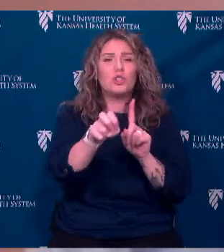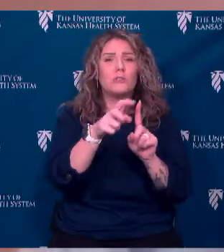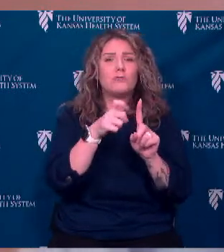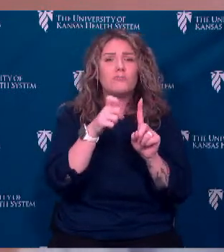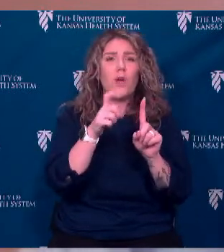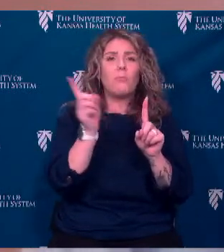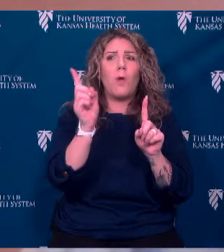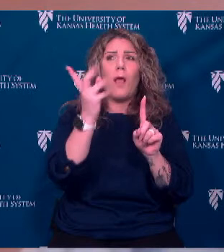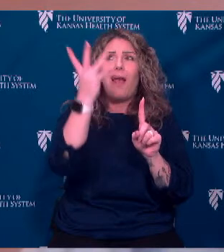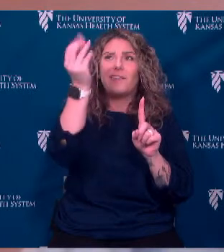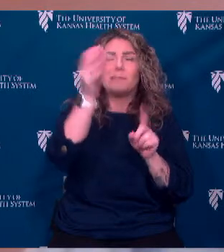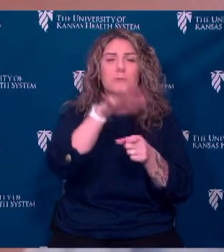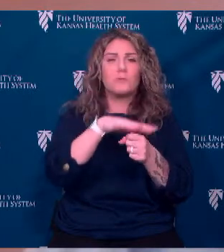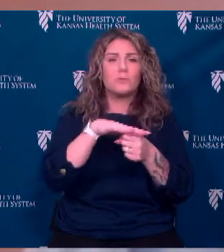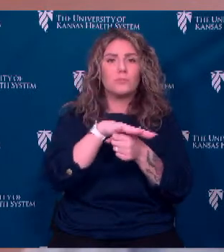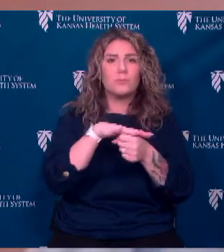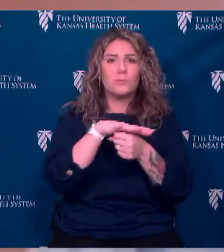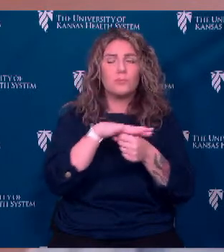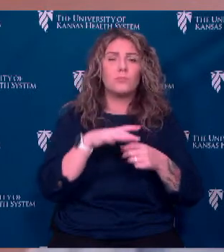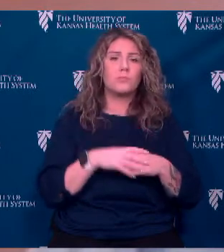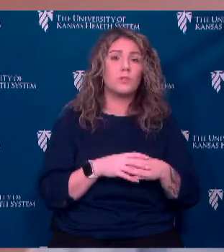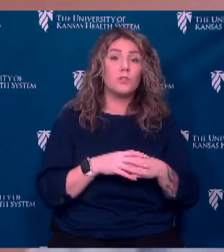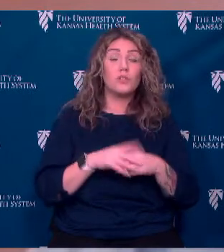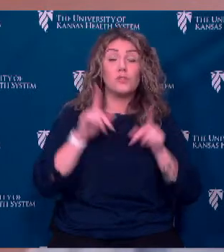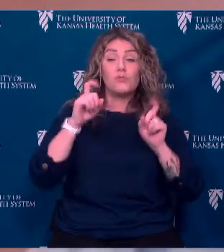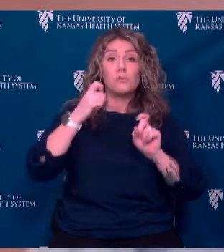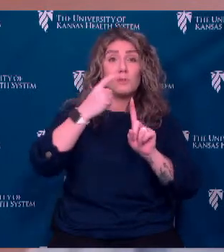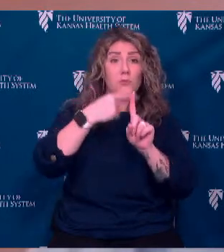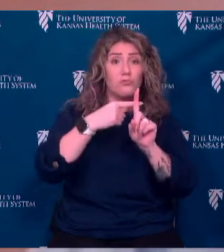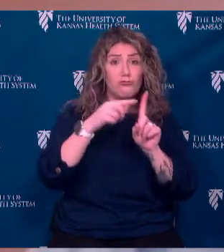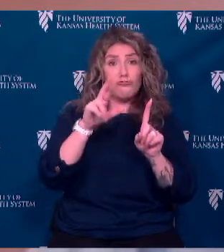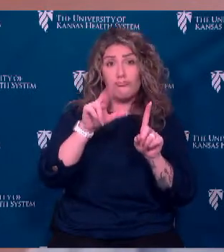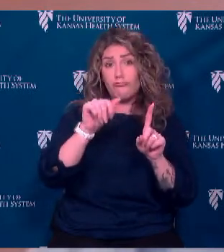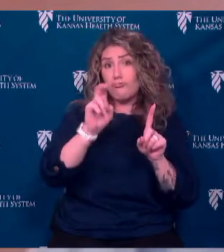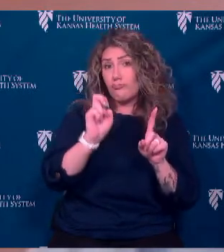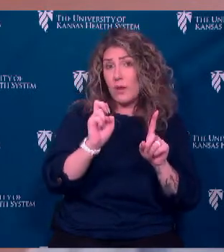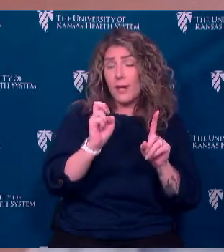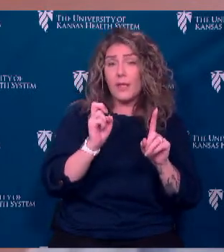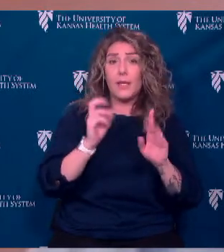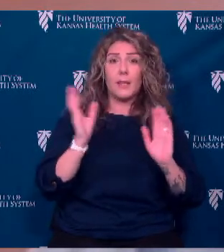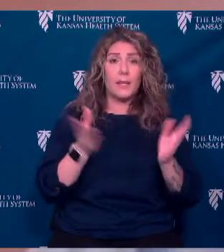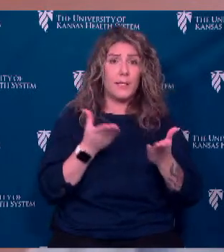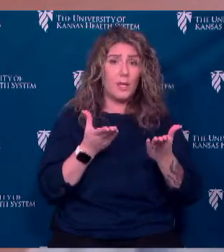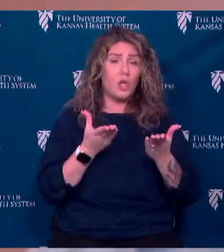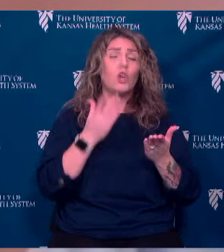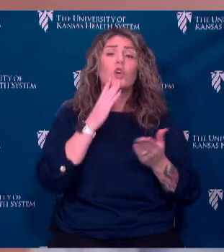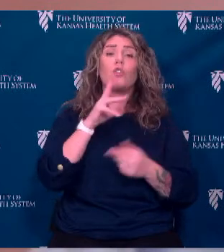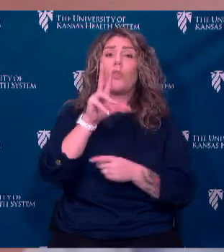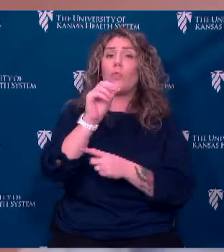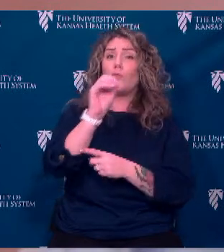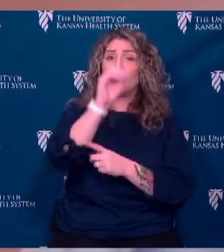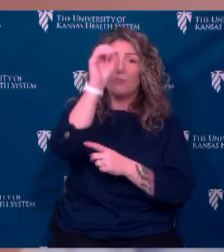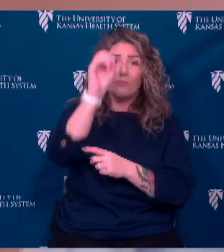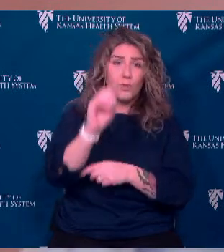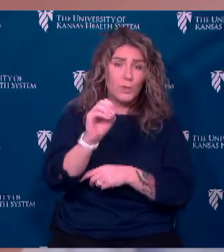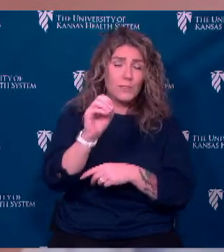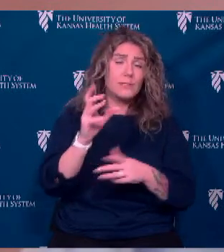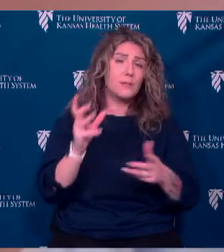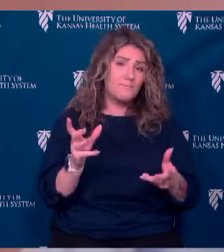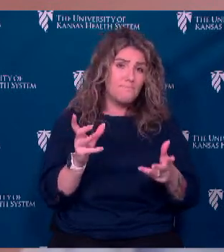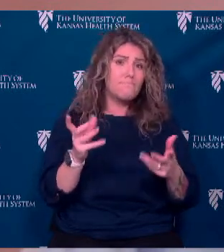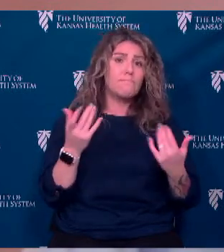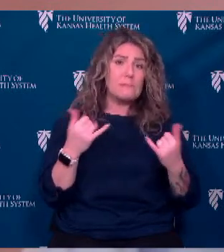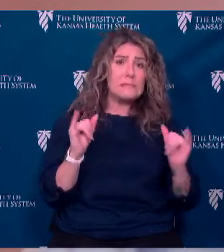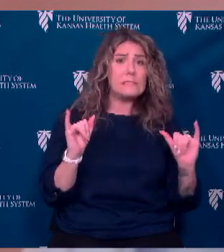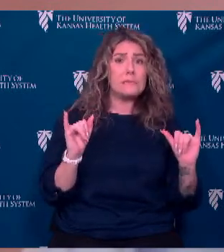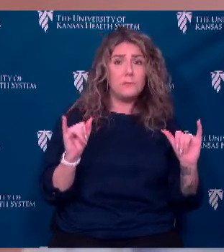region. And so the test positivity rate here in the region remains at 30%. So we